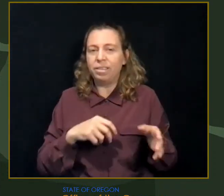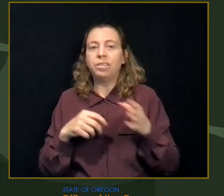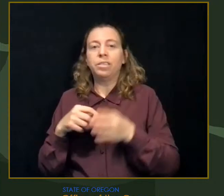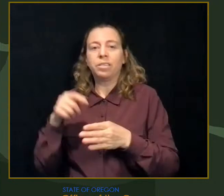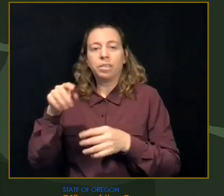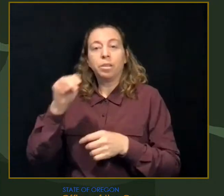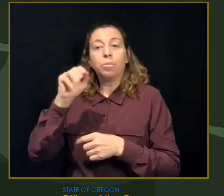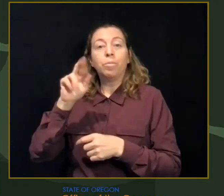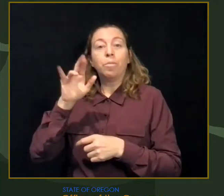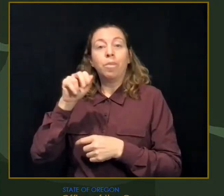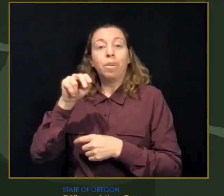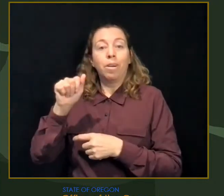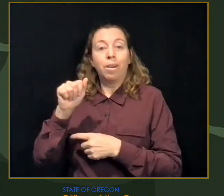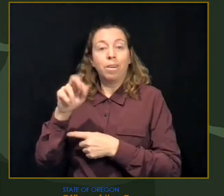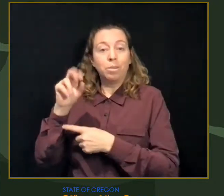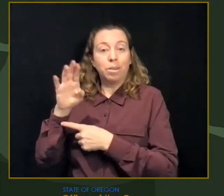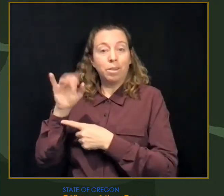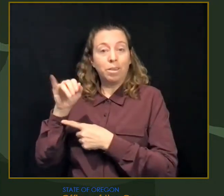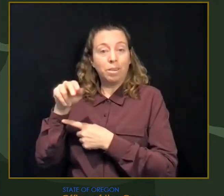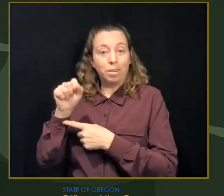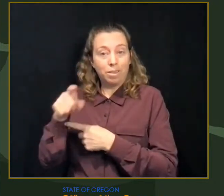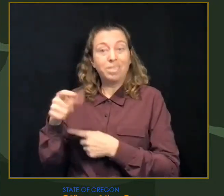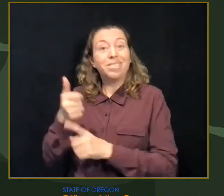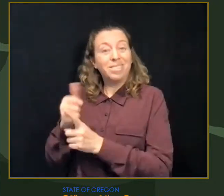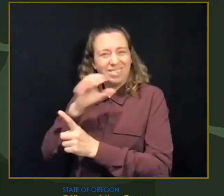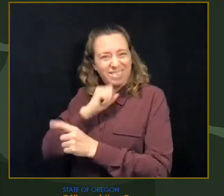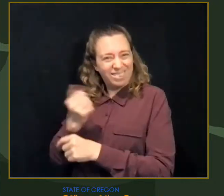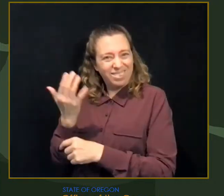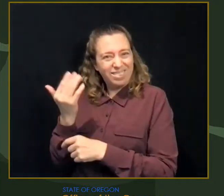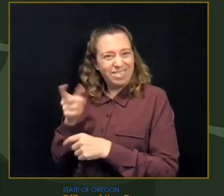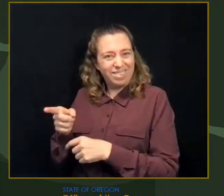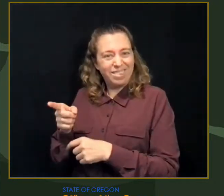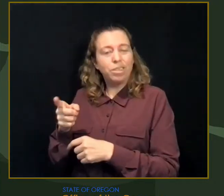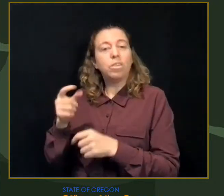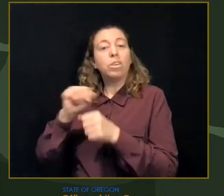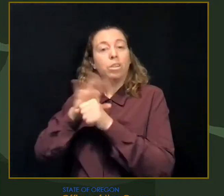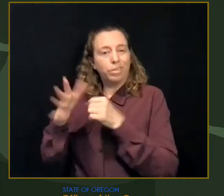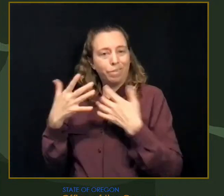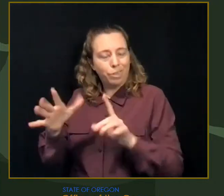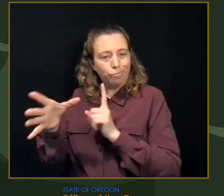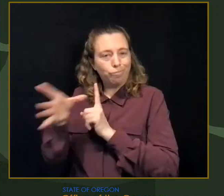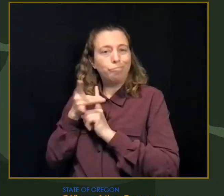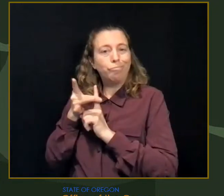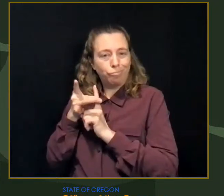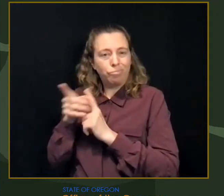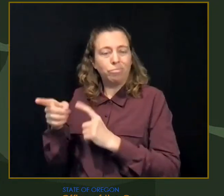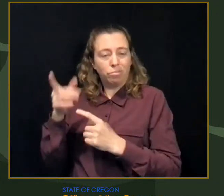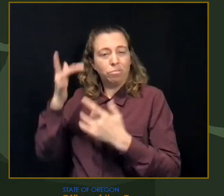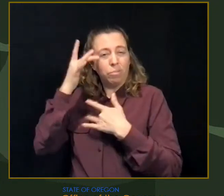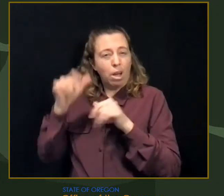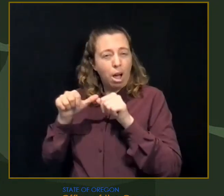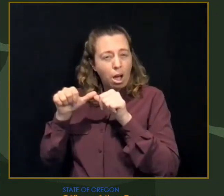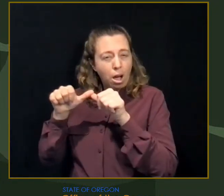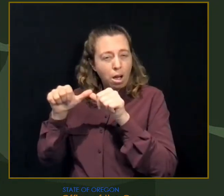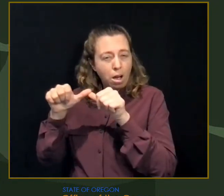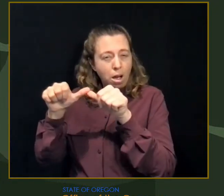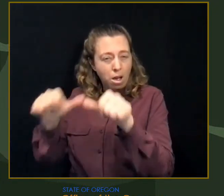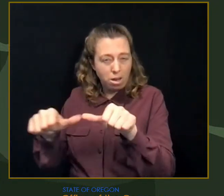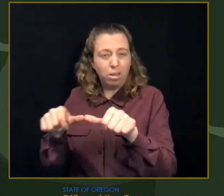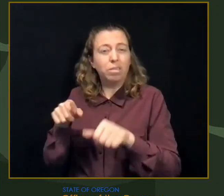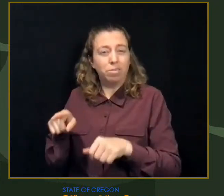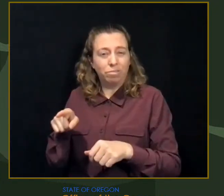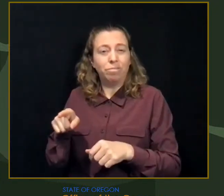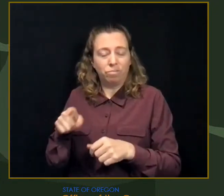long-haul COVID symptoms. She has a very important story to share with you all today. Thank you, Mariana, for joining